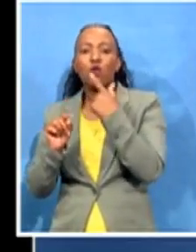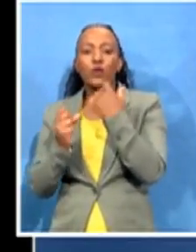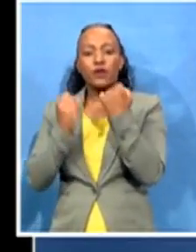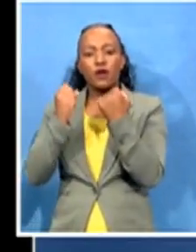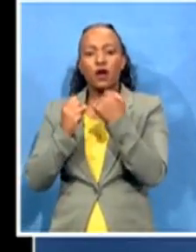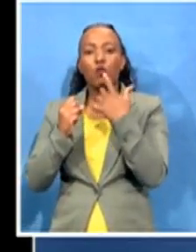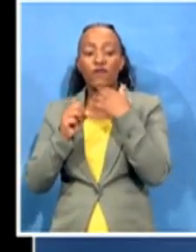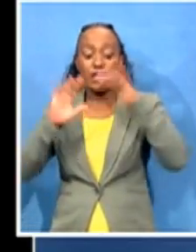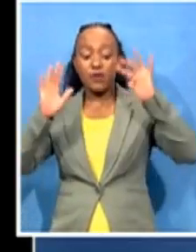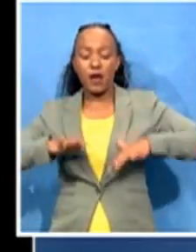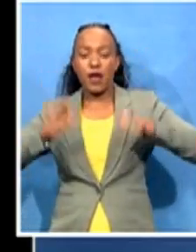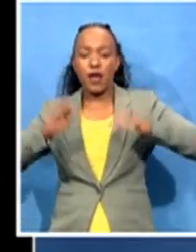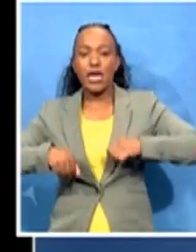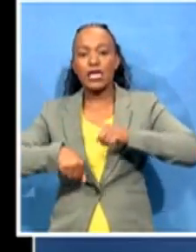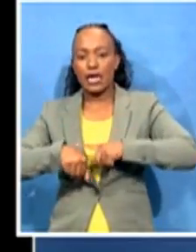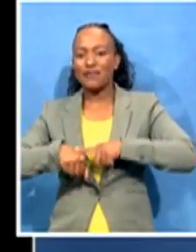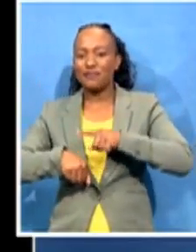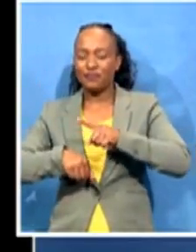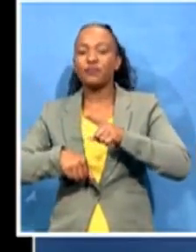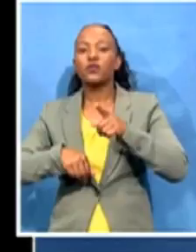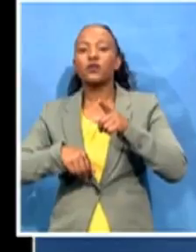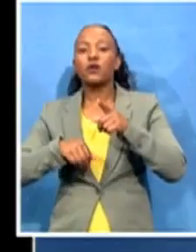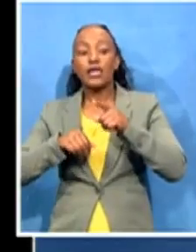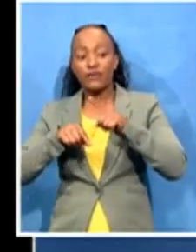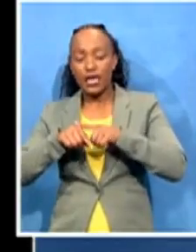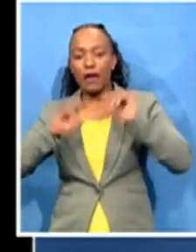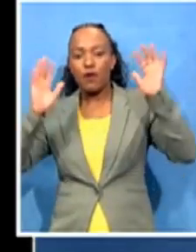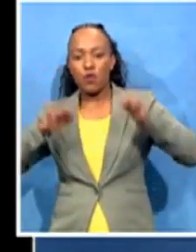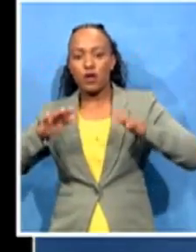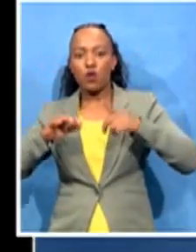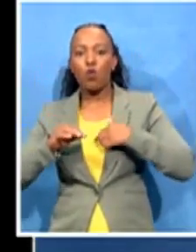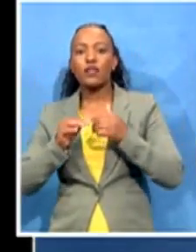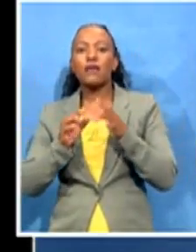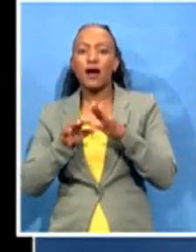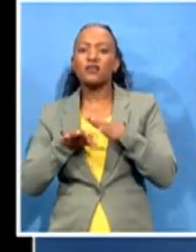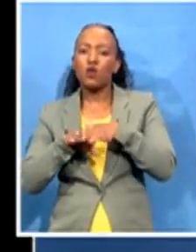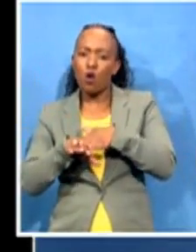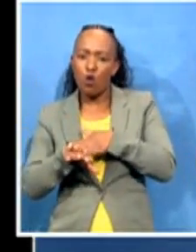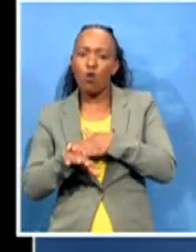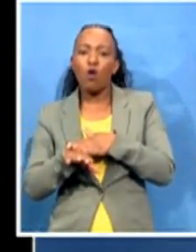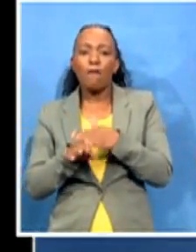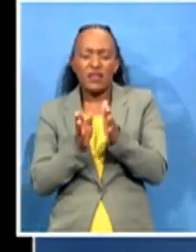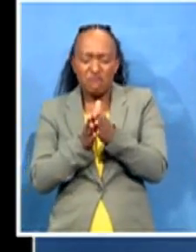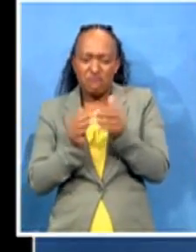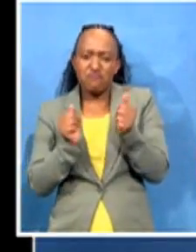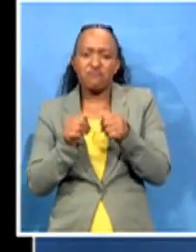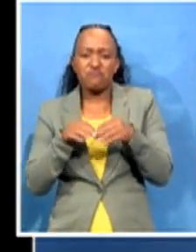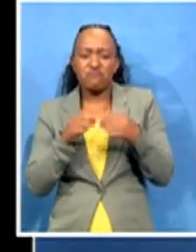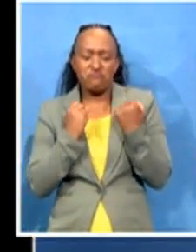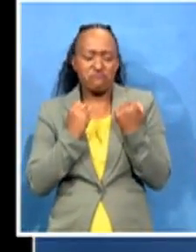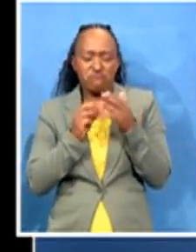crash, if it is raining, to decrease the speed that they're traveling at, as we know that inclement weather is a causing factor in